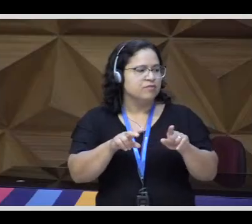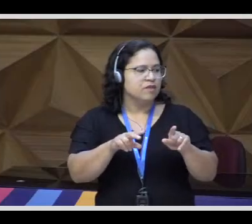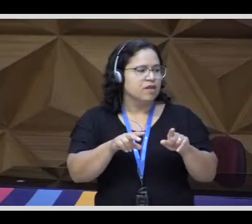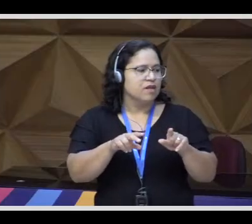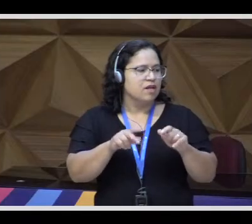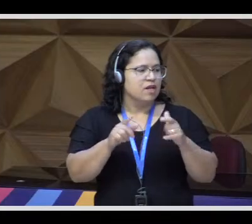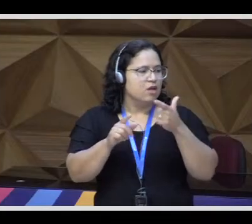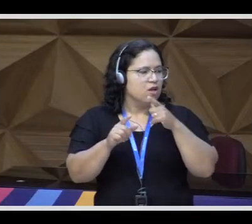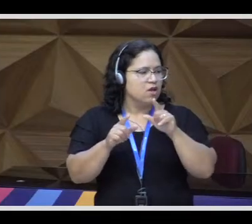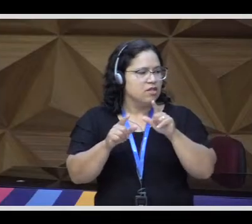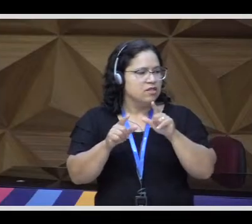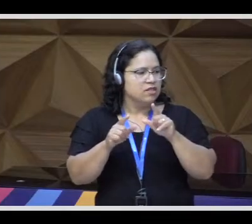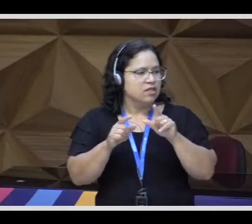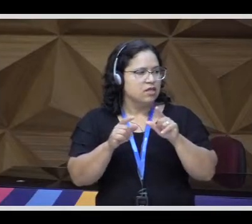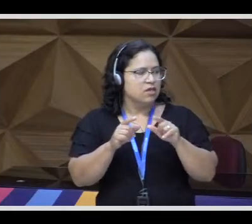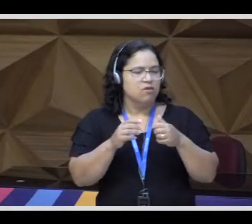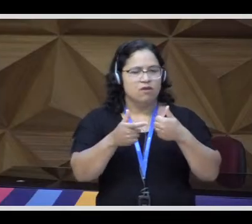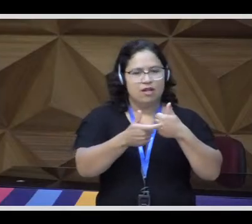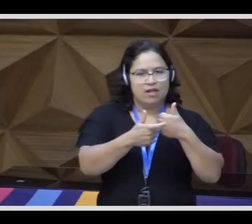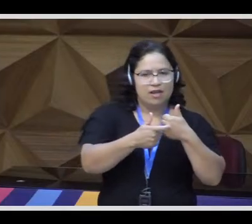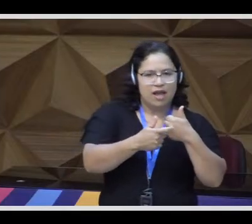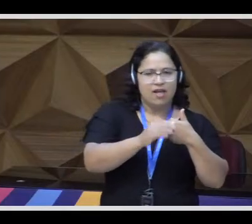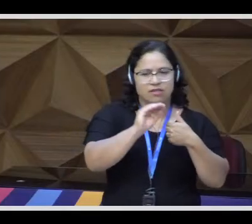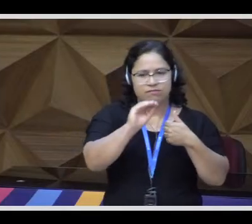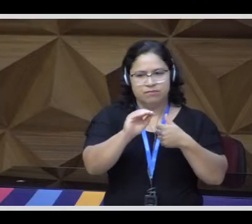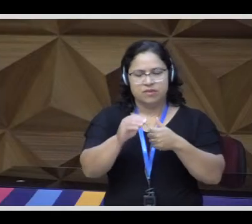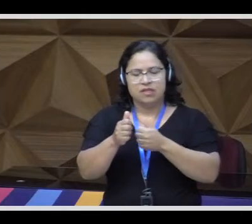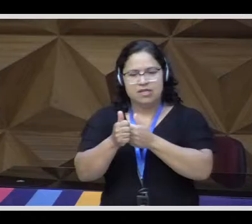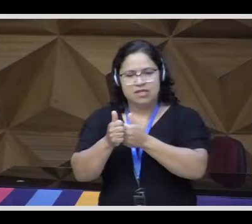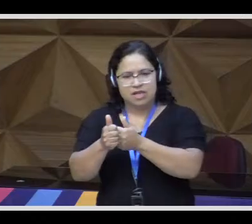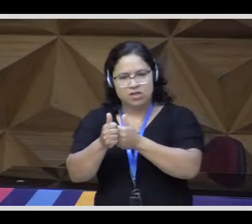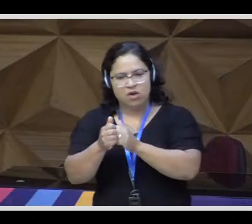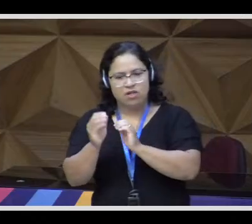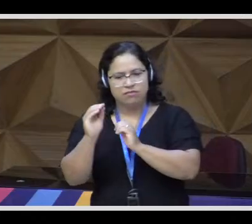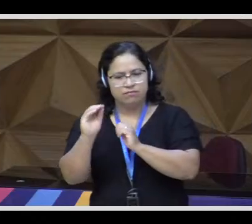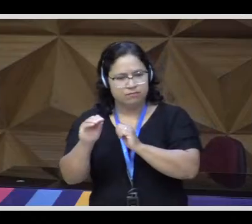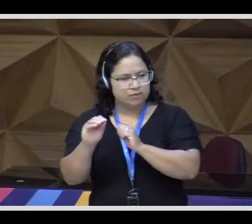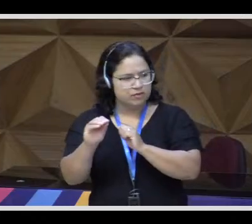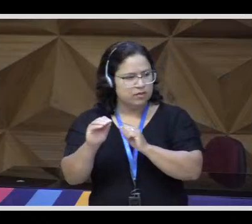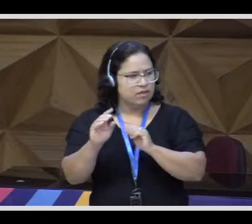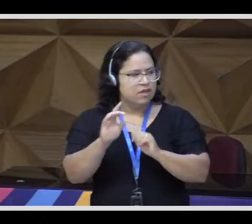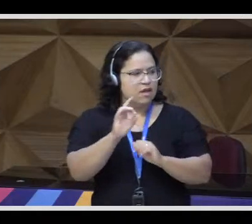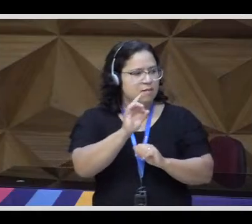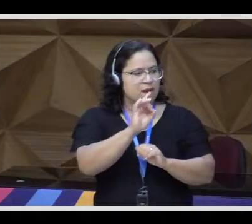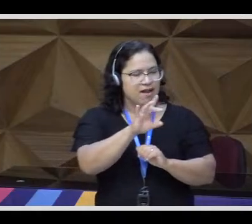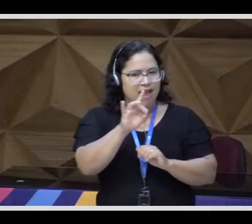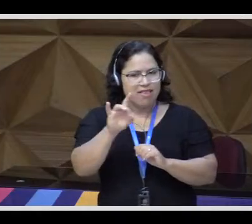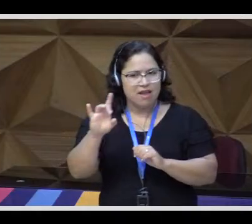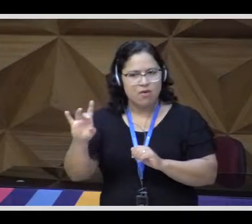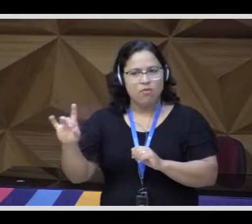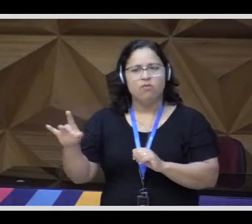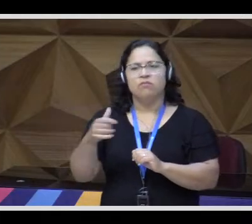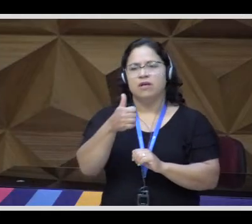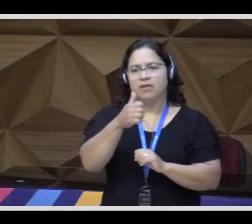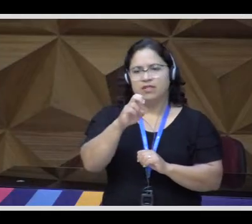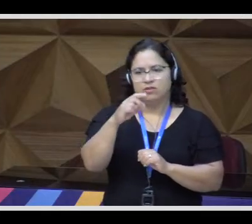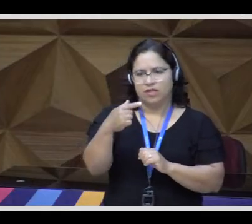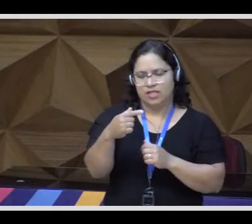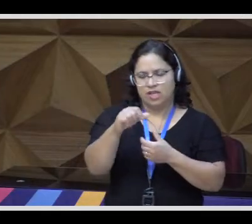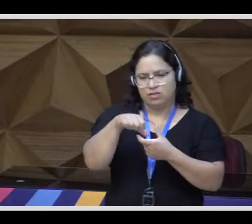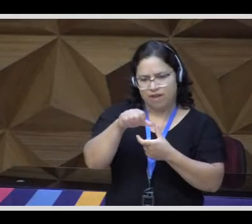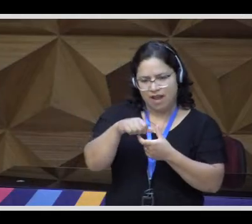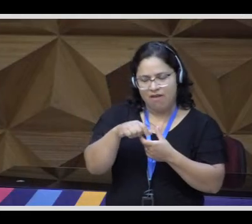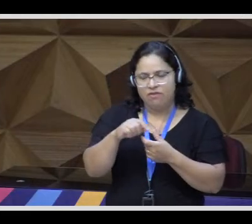in the model, or each of the 157 variables, and then predict which would